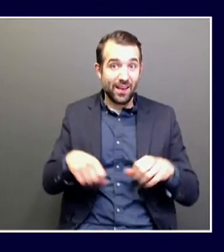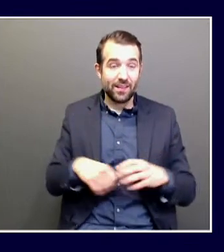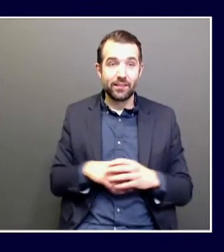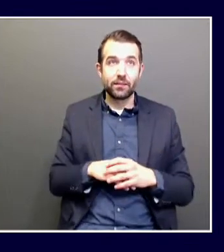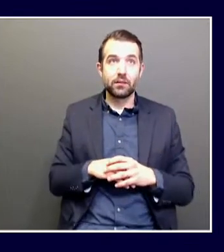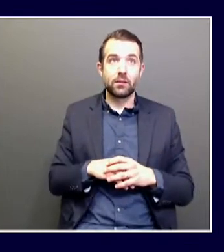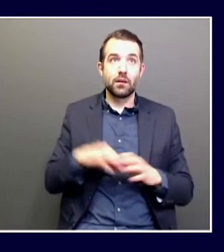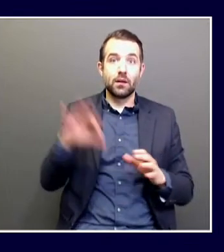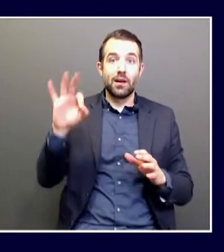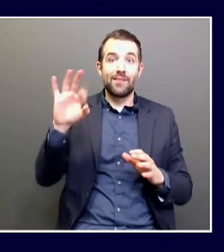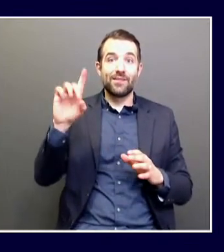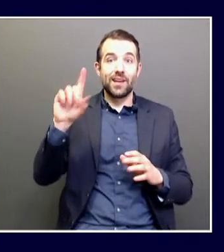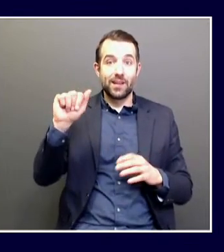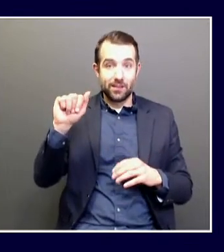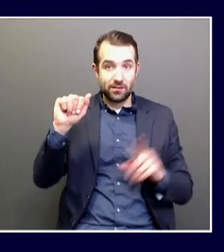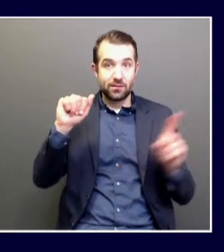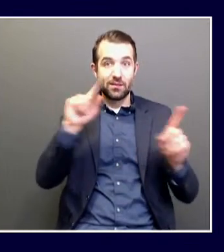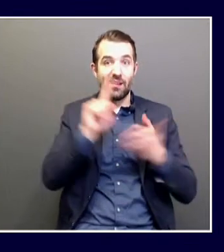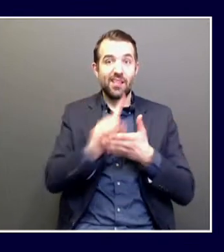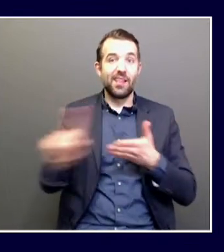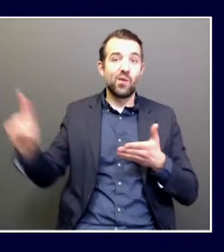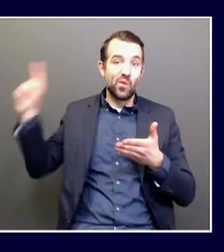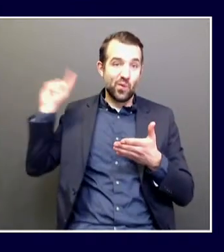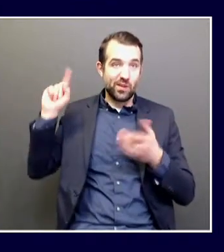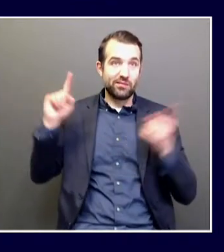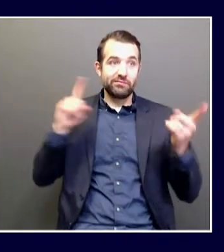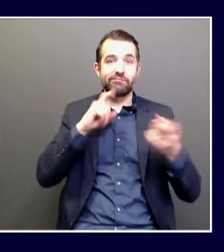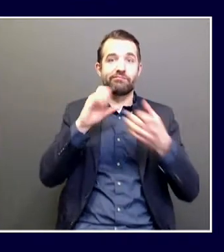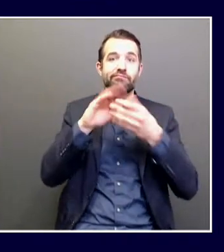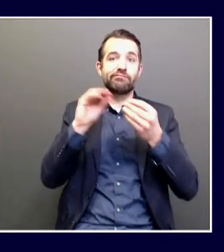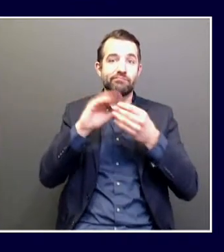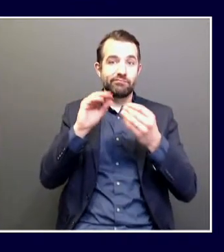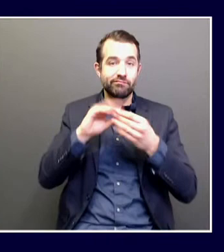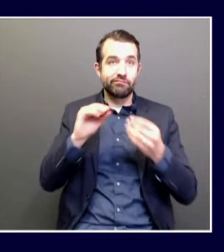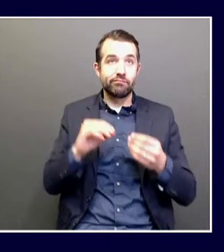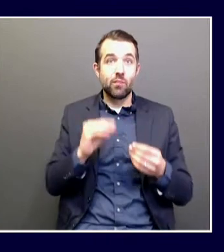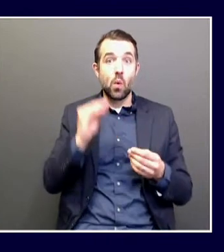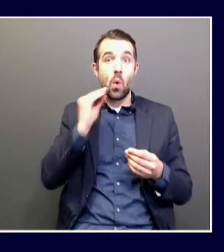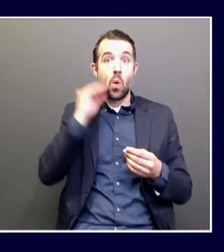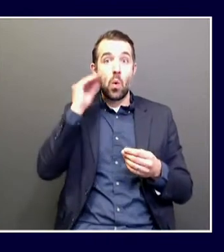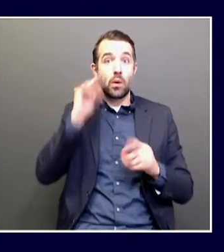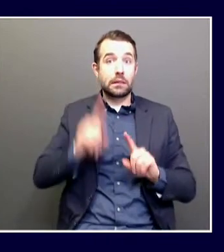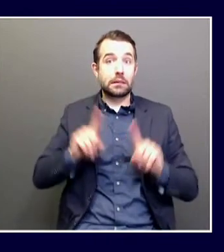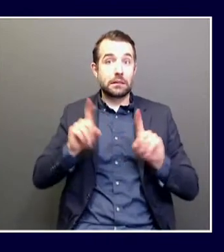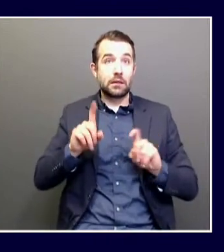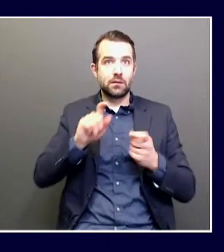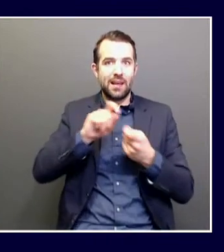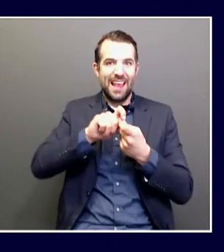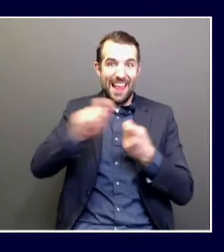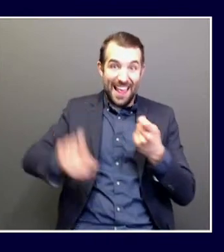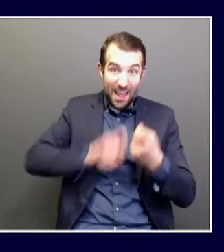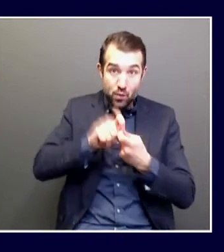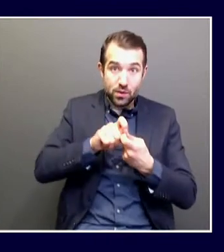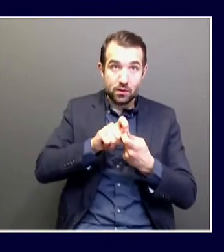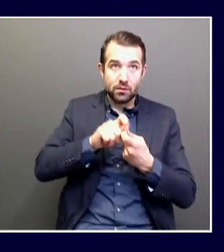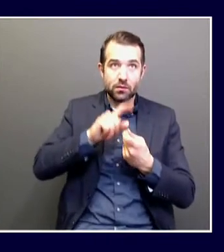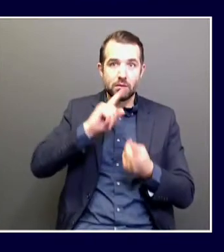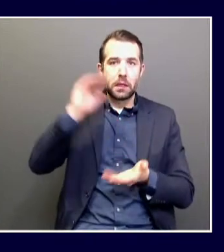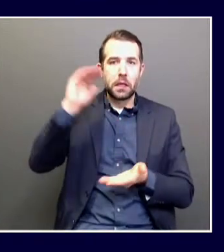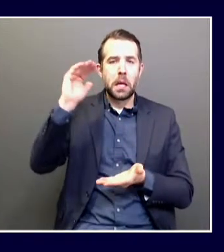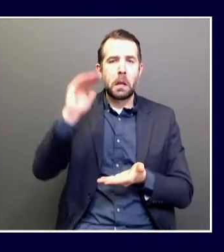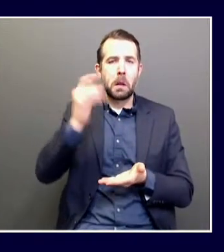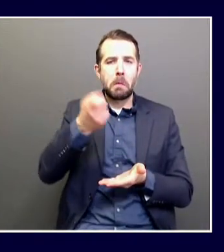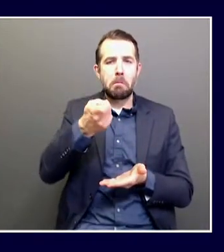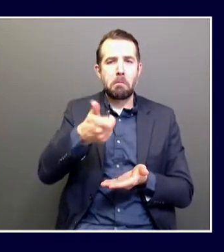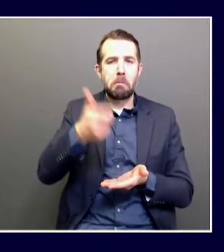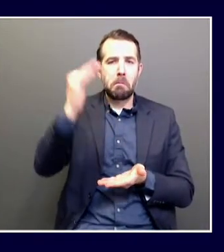week suggesting that the at-home tests lose a little bit of their accuracy. We've pressed for a little bit more detail